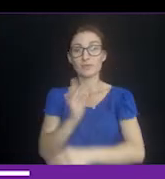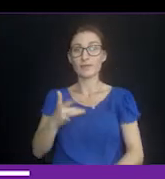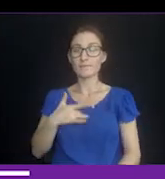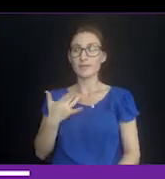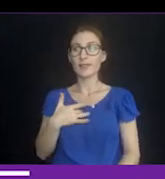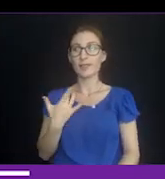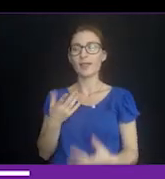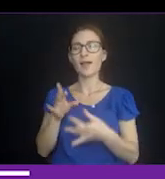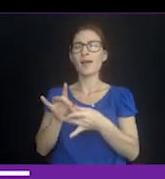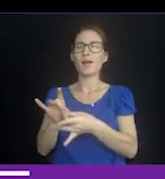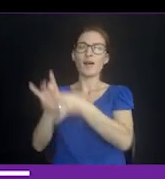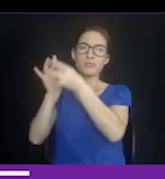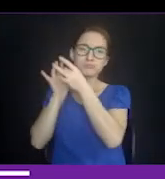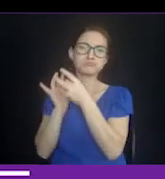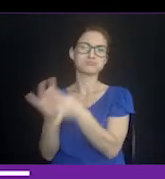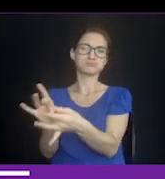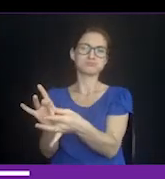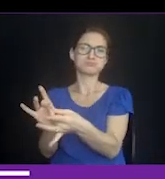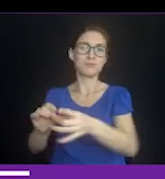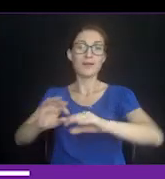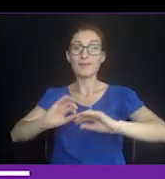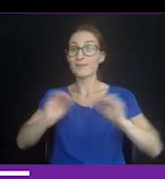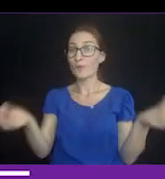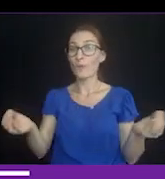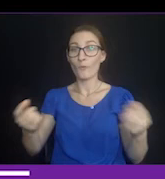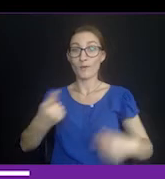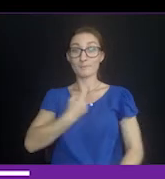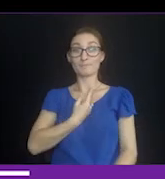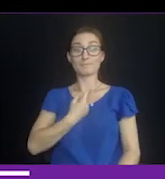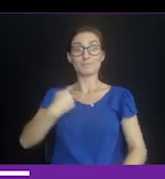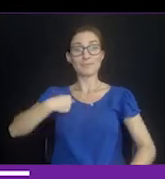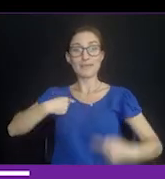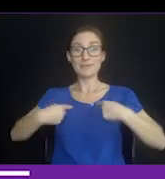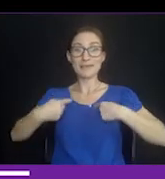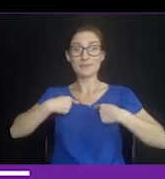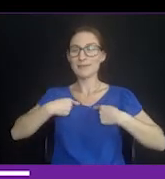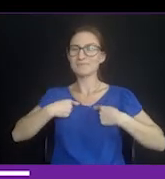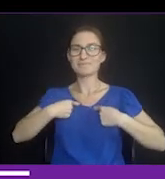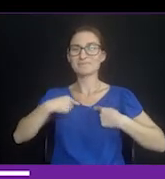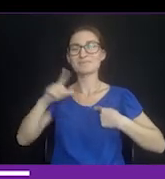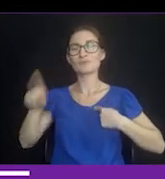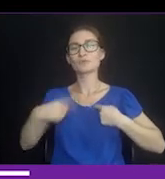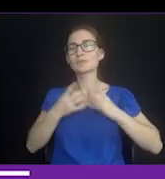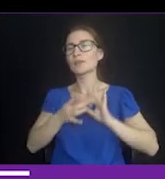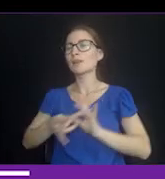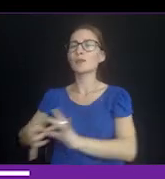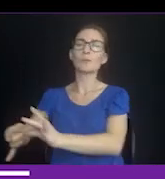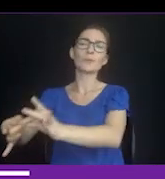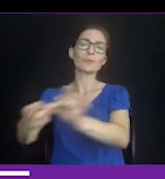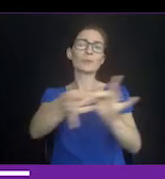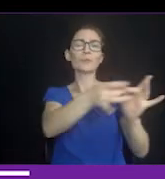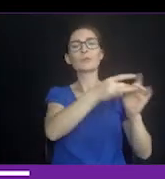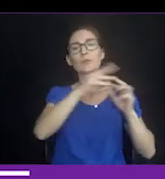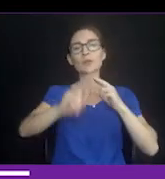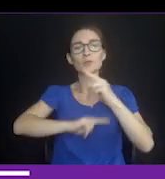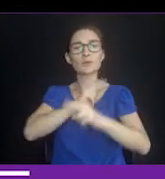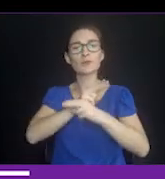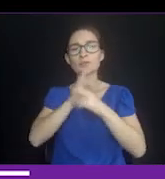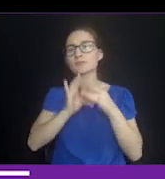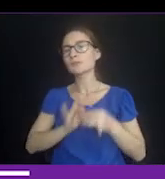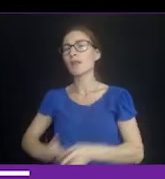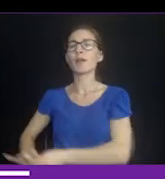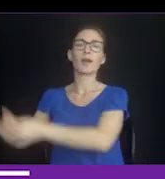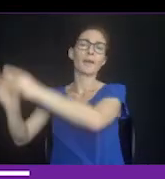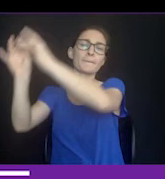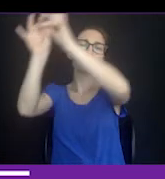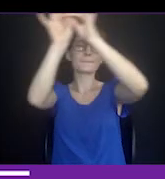awakened perspective, where, it gets into the realm of feeling so connected that there is no you and